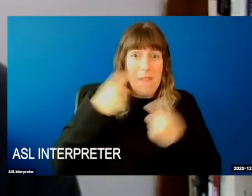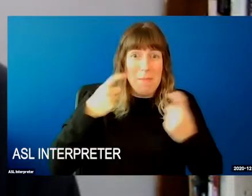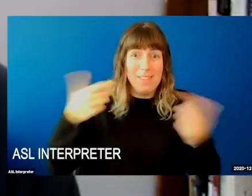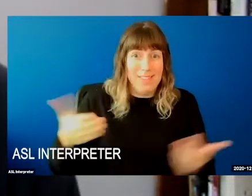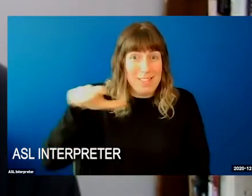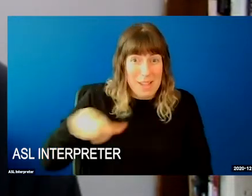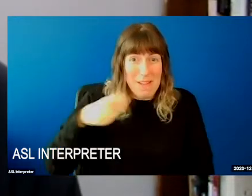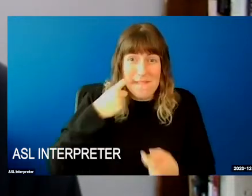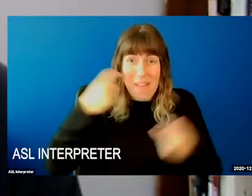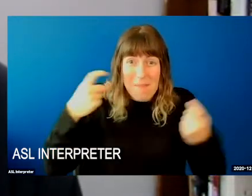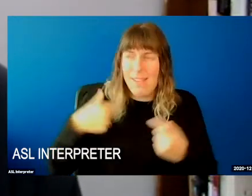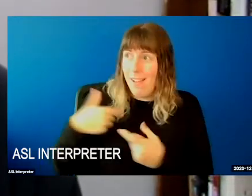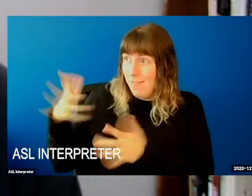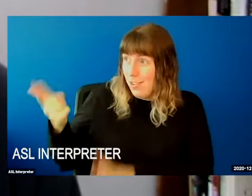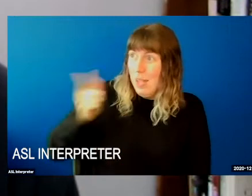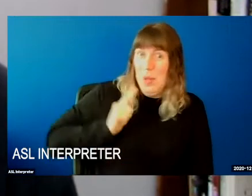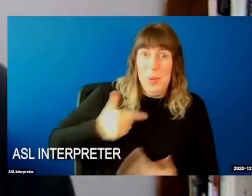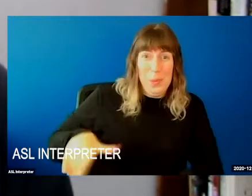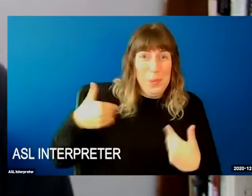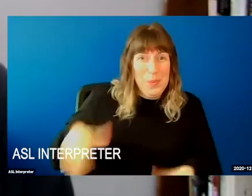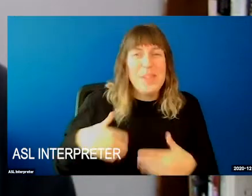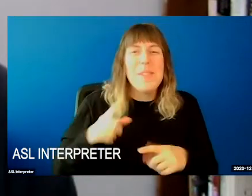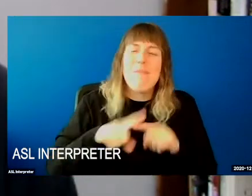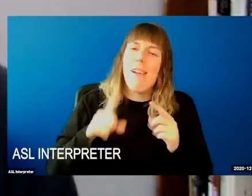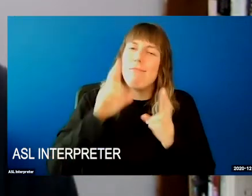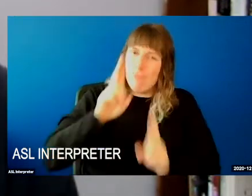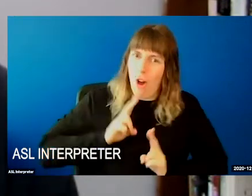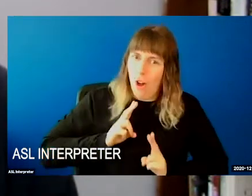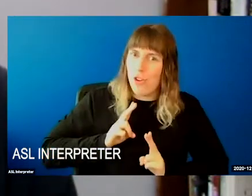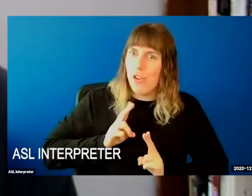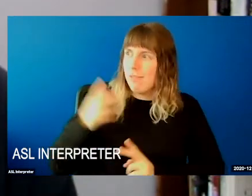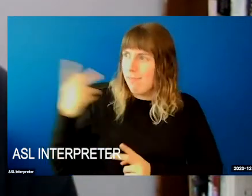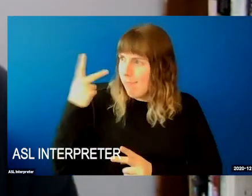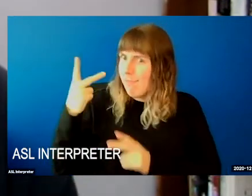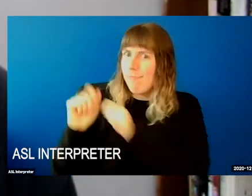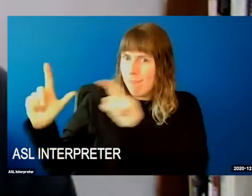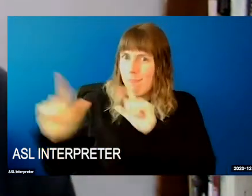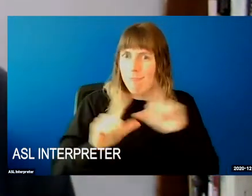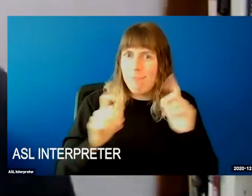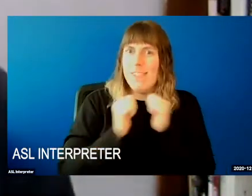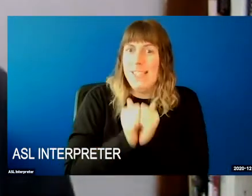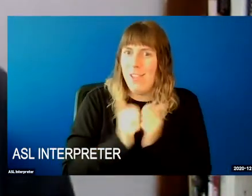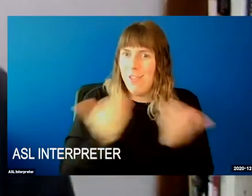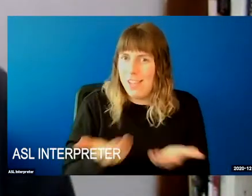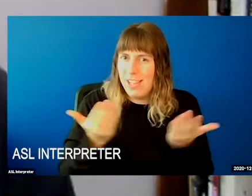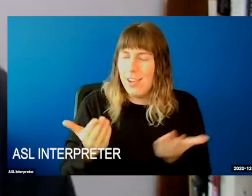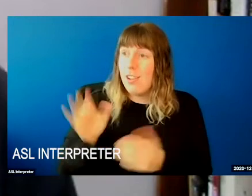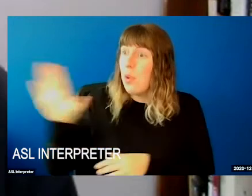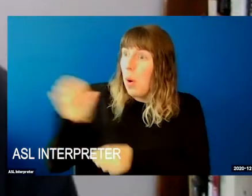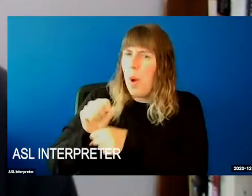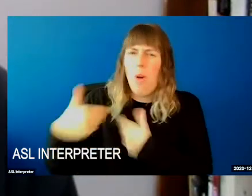Quebec, and it's an honor to be on the same screen as you. I admire very much what you